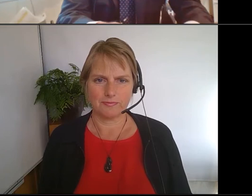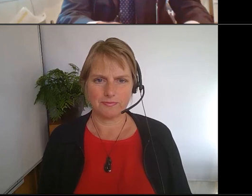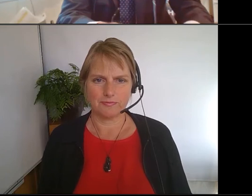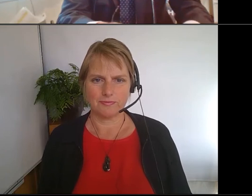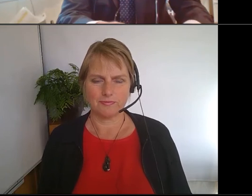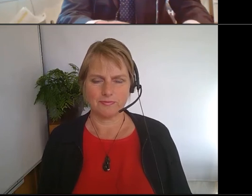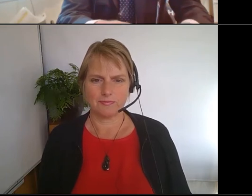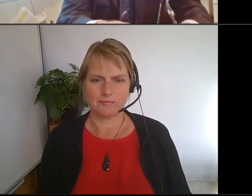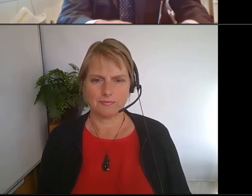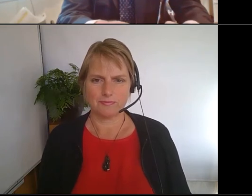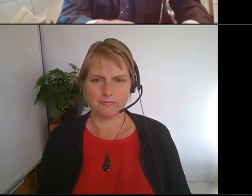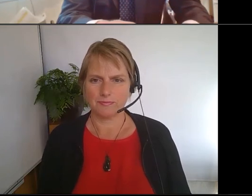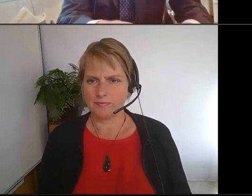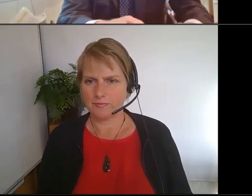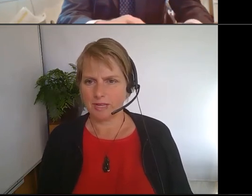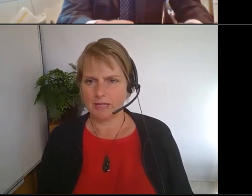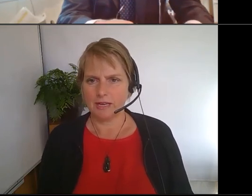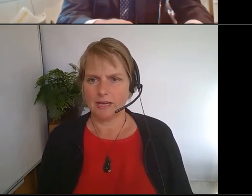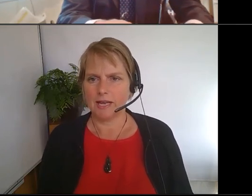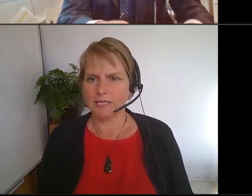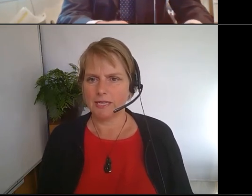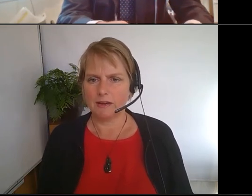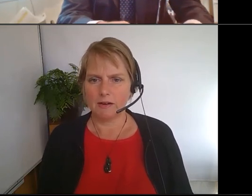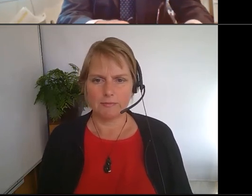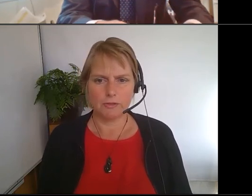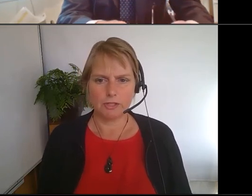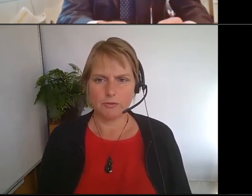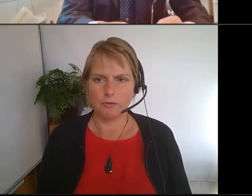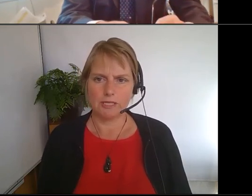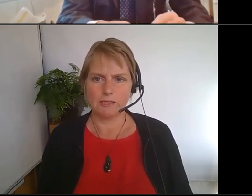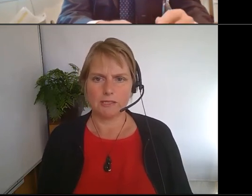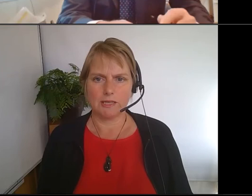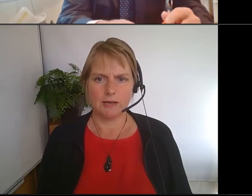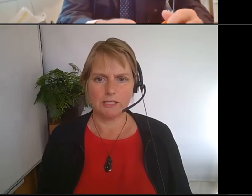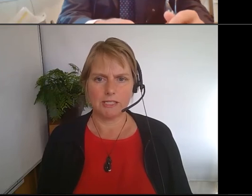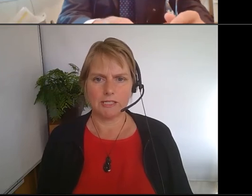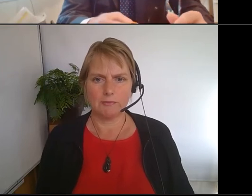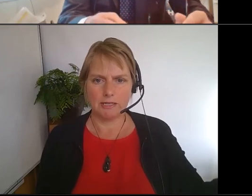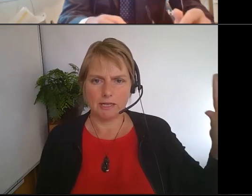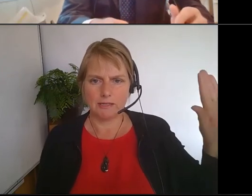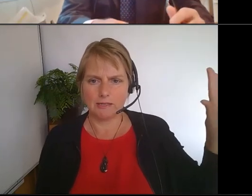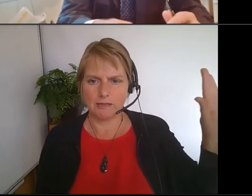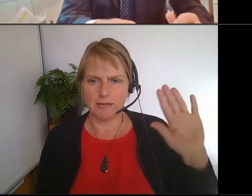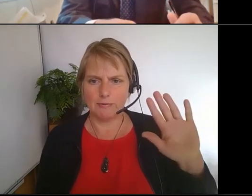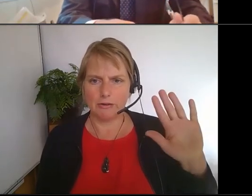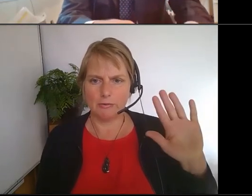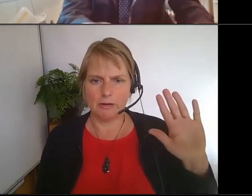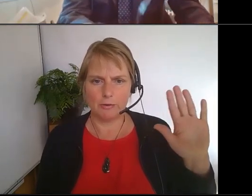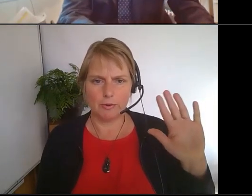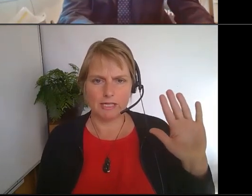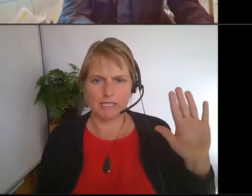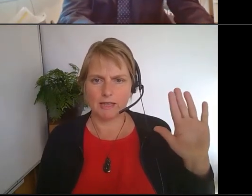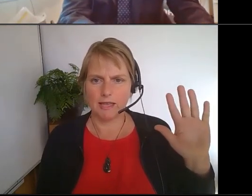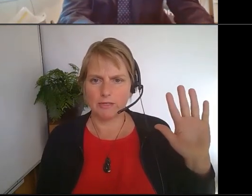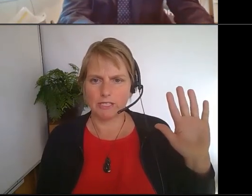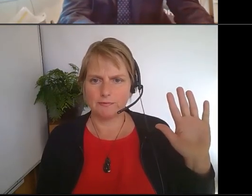and perhaps Andy, you start with that. Andy, I'm not sure is in just yet, but just let me know